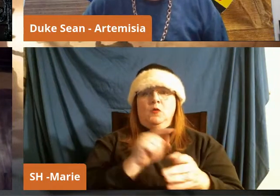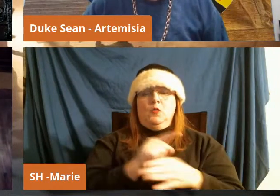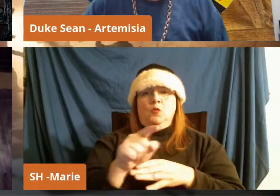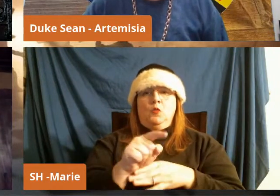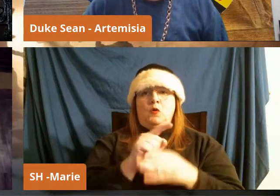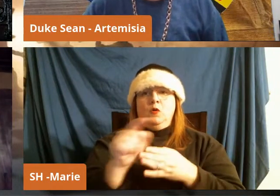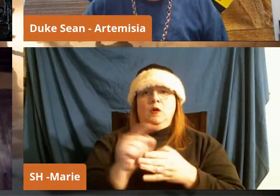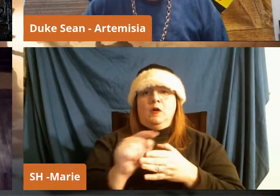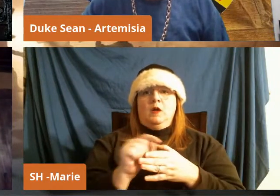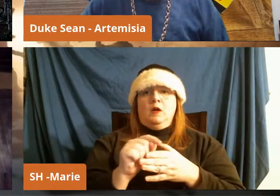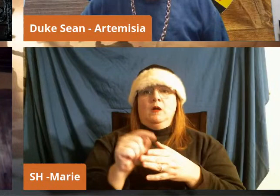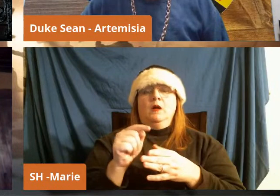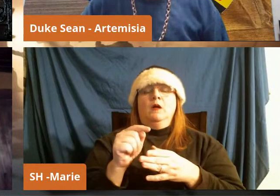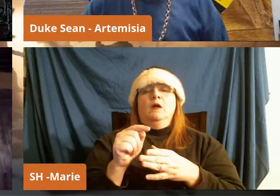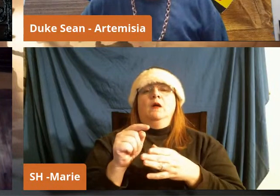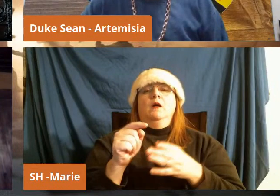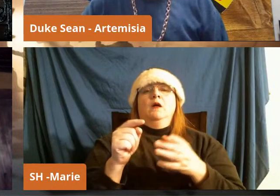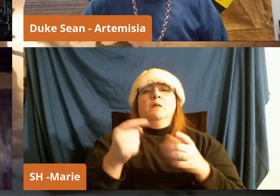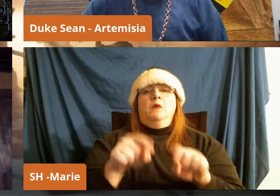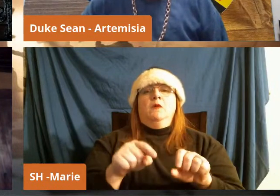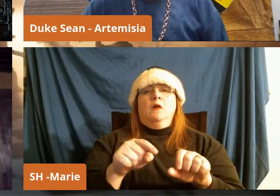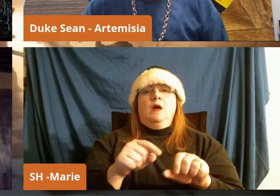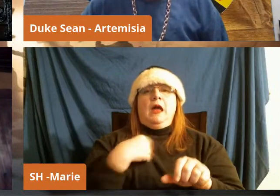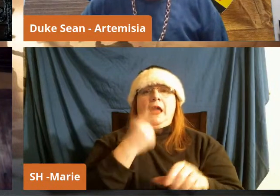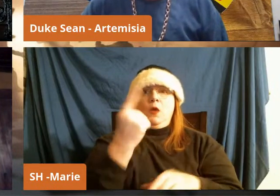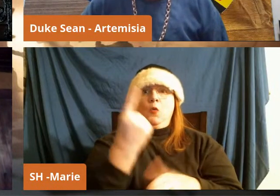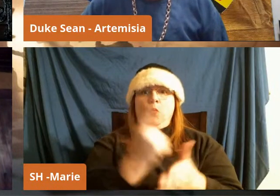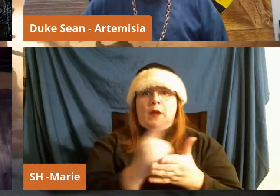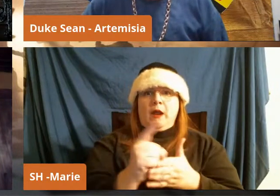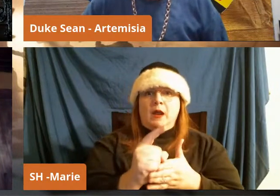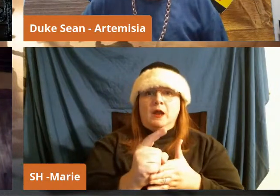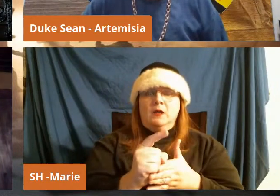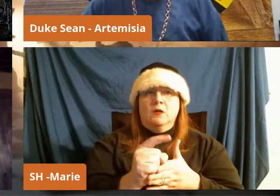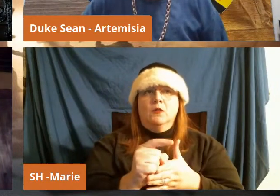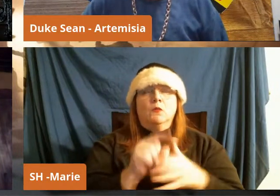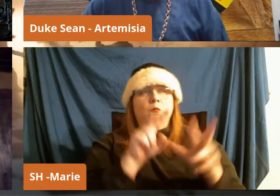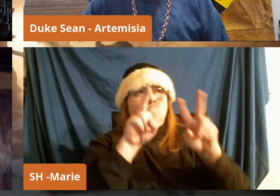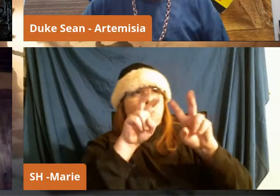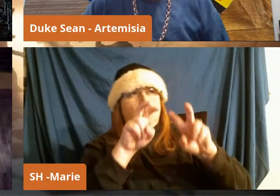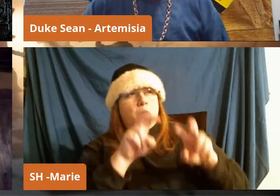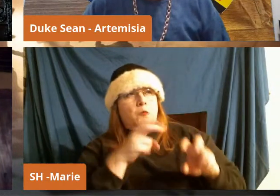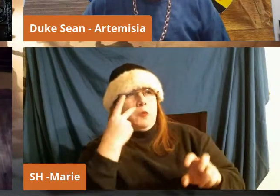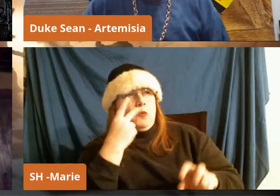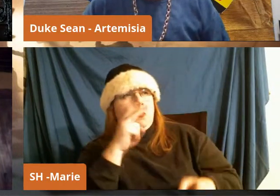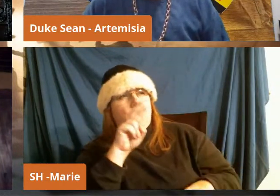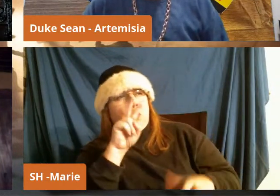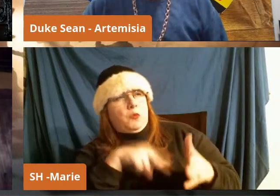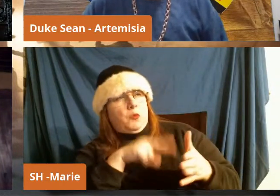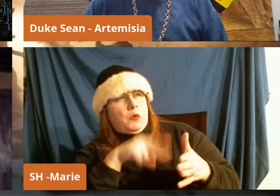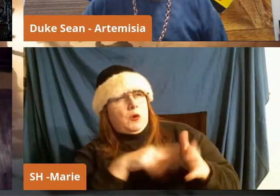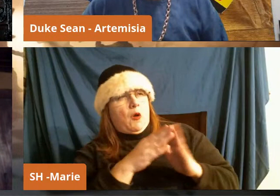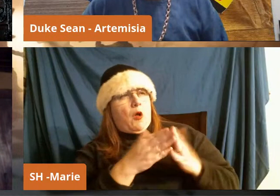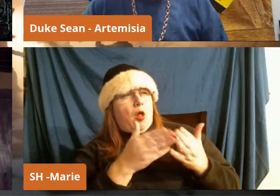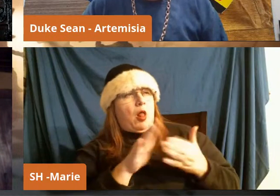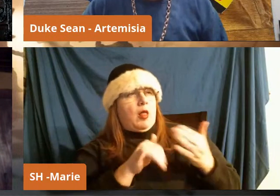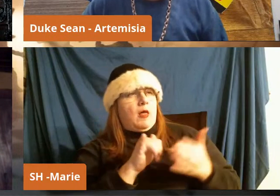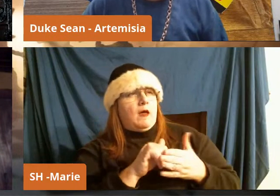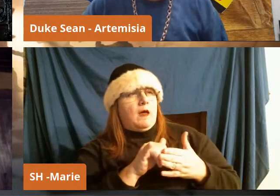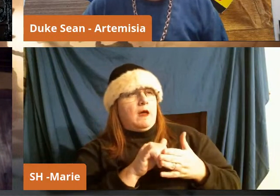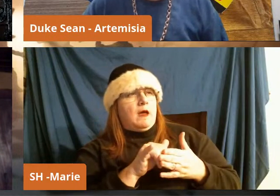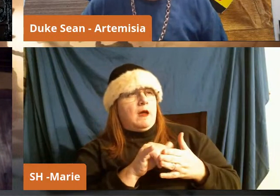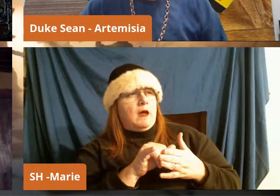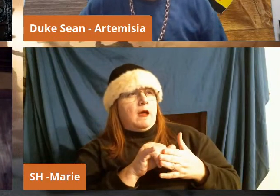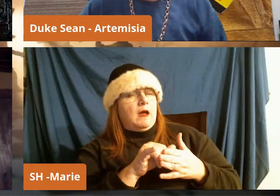the competition was happening. So I had a week to actually go through an online and read all the documentation, and to vet